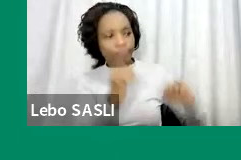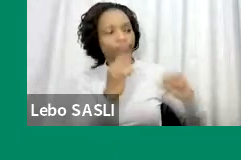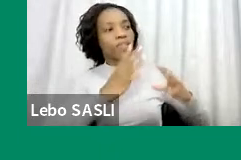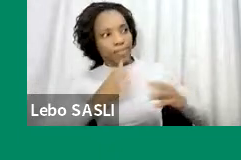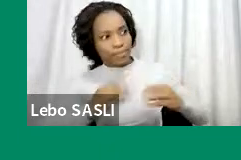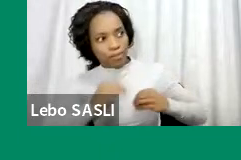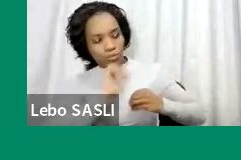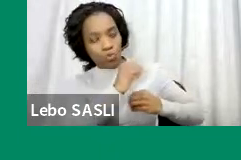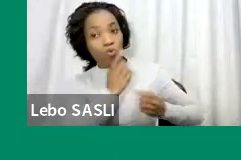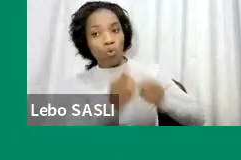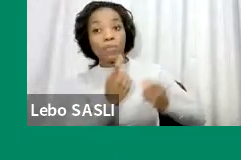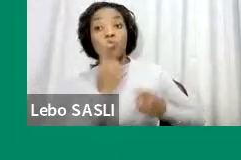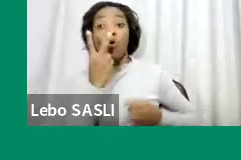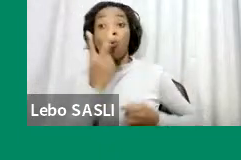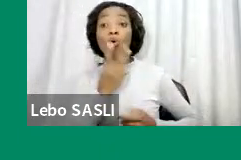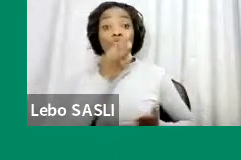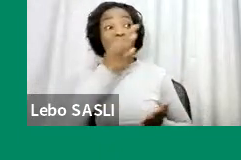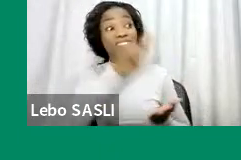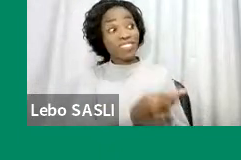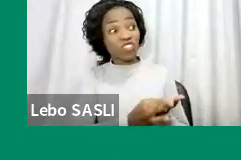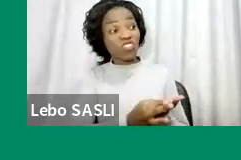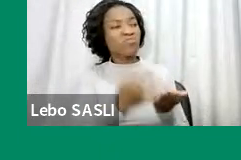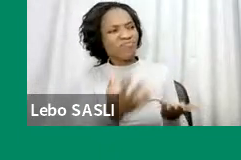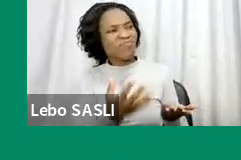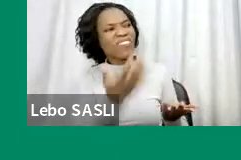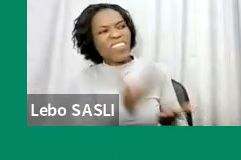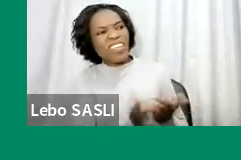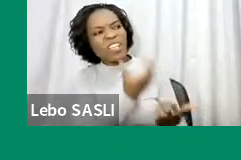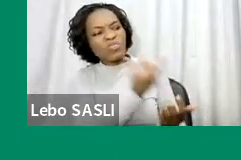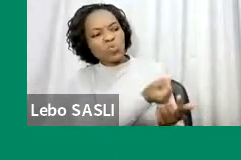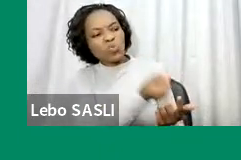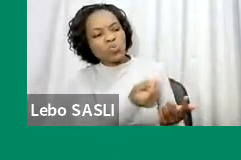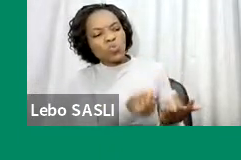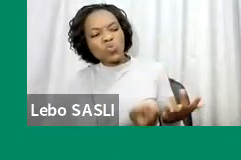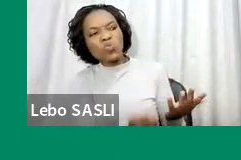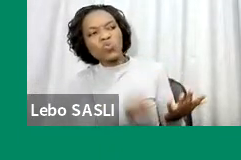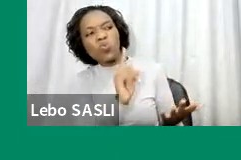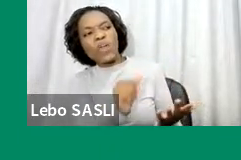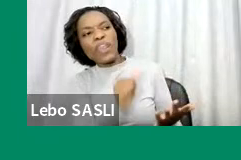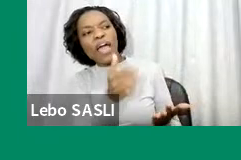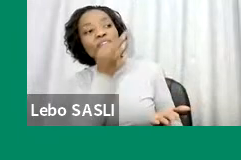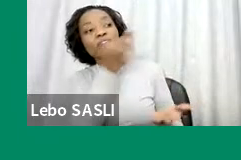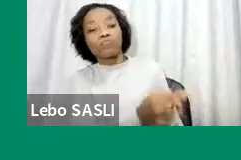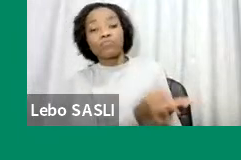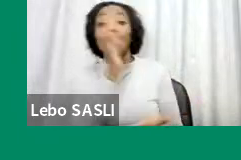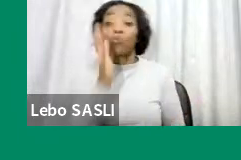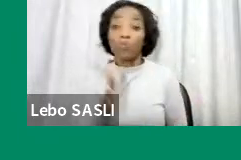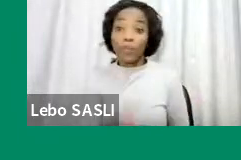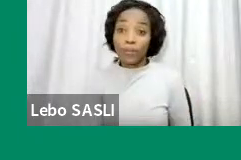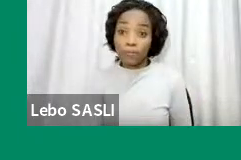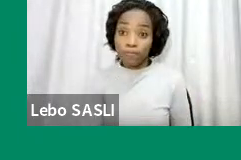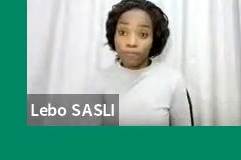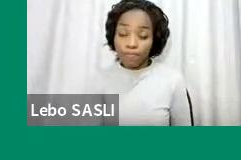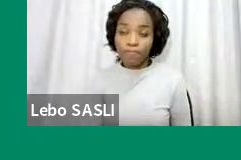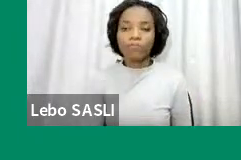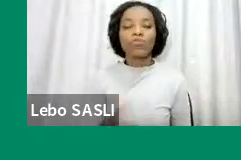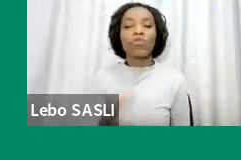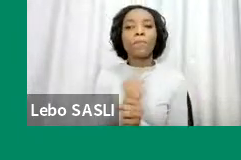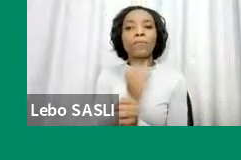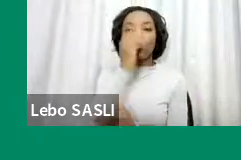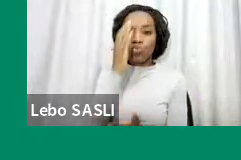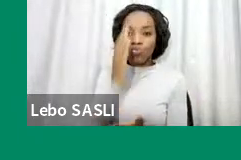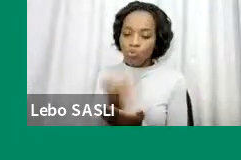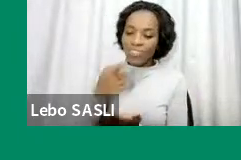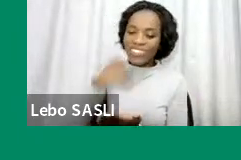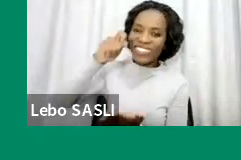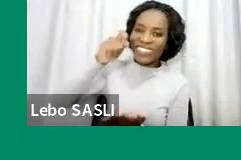or even recommend alternative remedies to you. Ensure that you sign and you